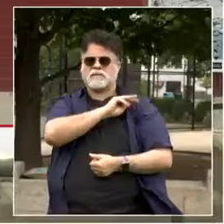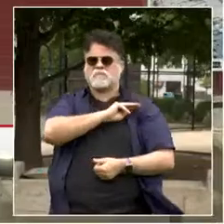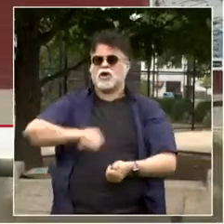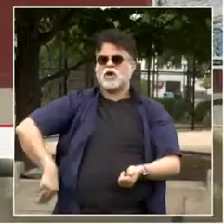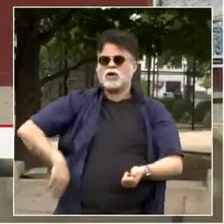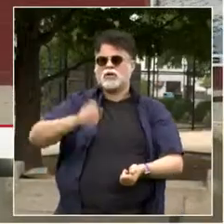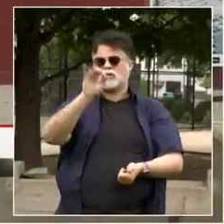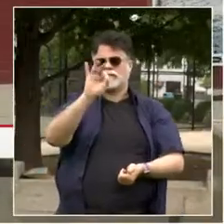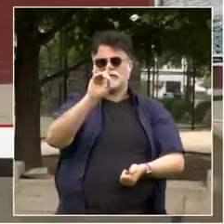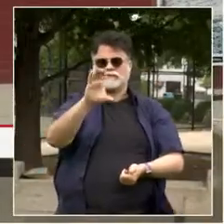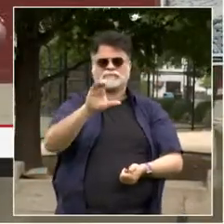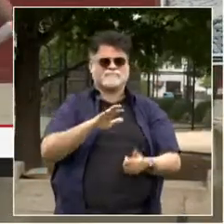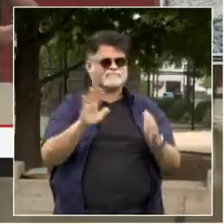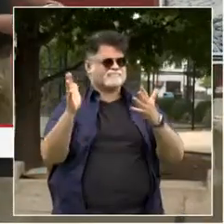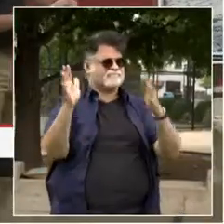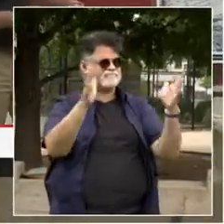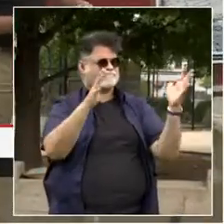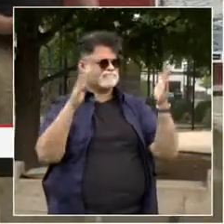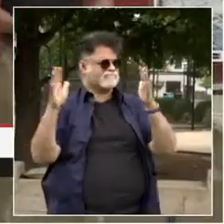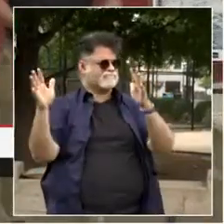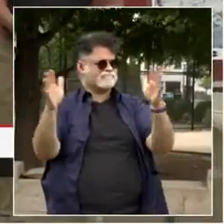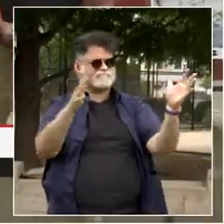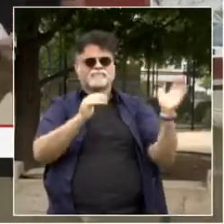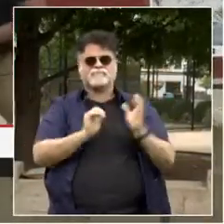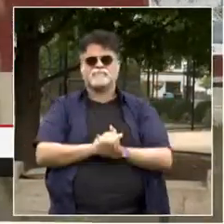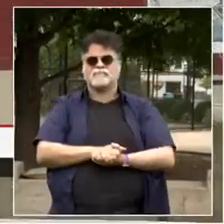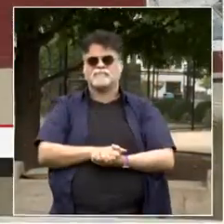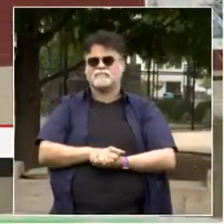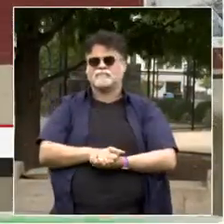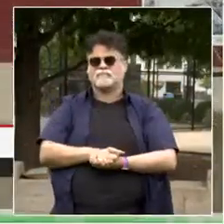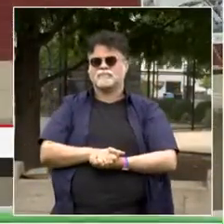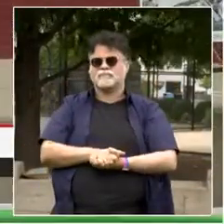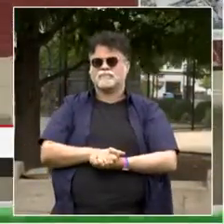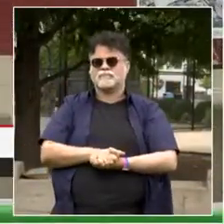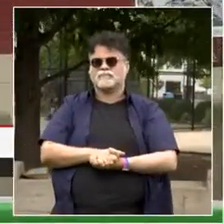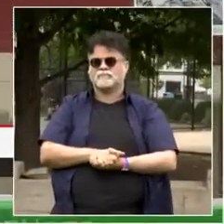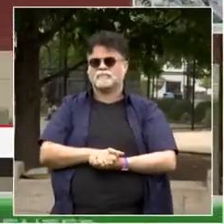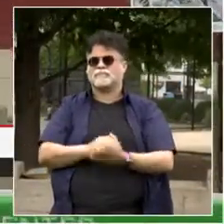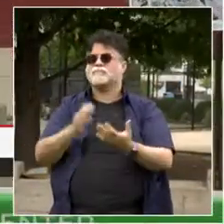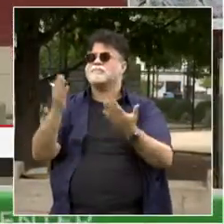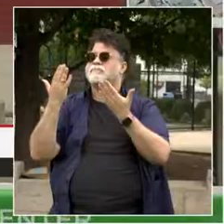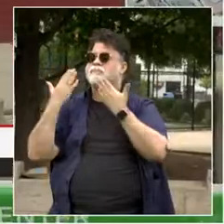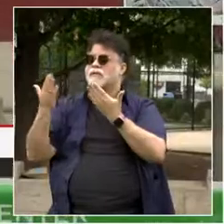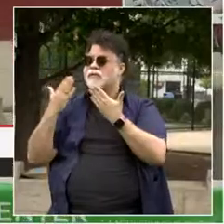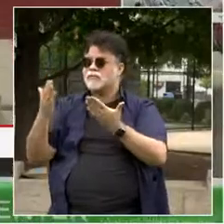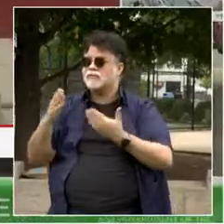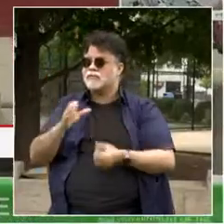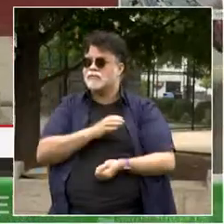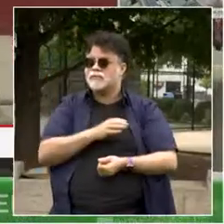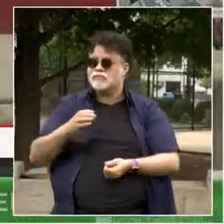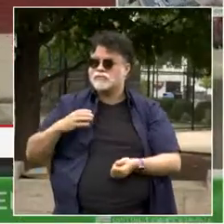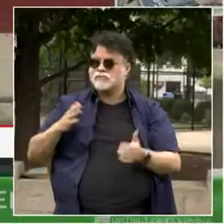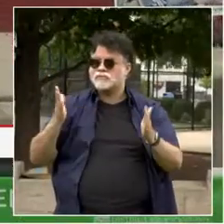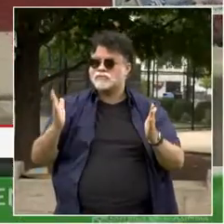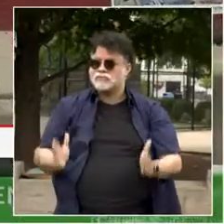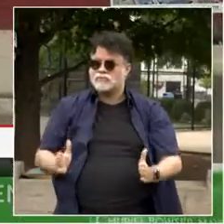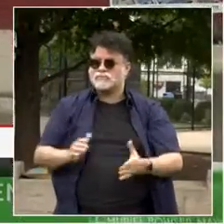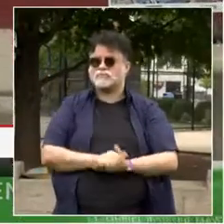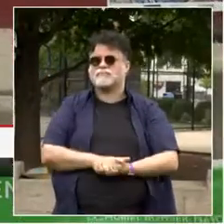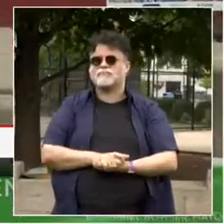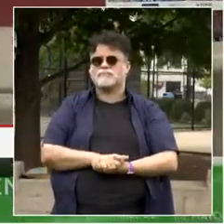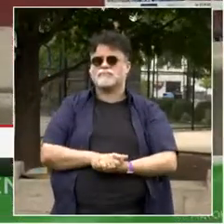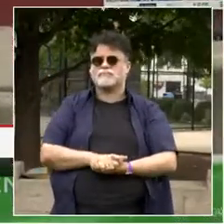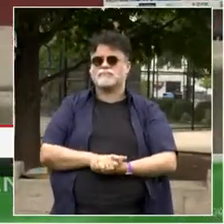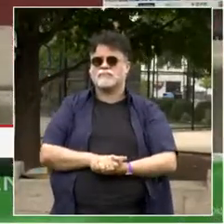Thank you. Well, let's give Commissioner a big round of applause. Randy, I want to thank you